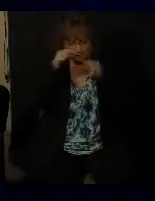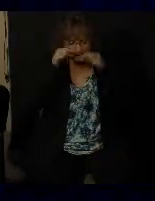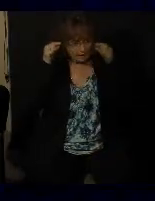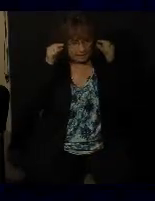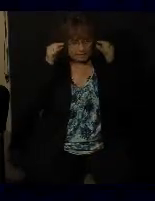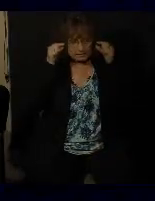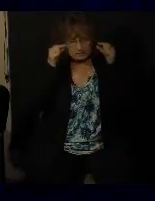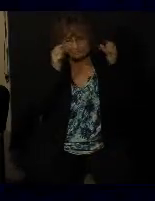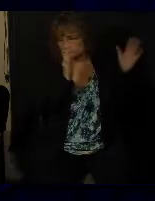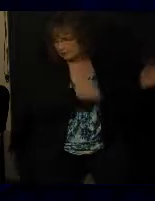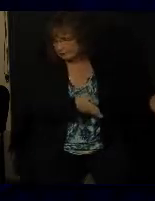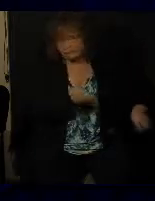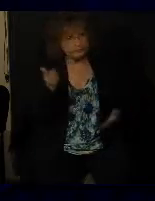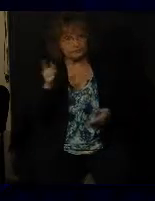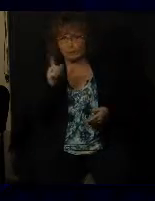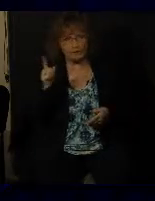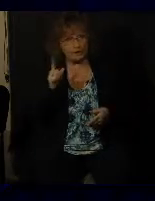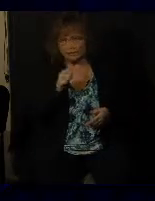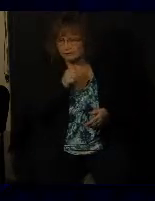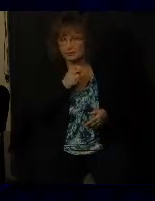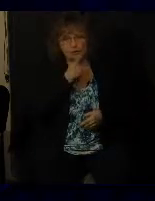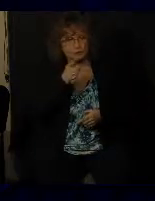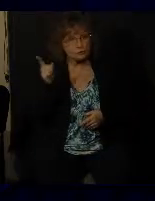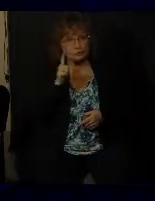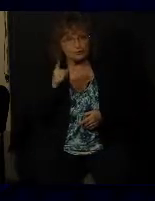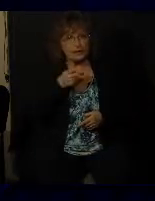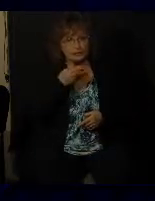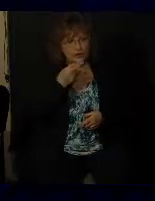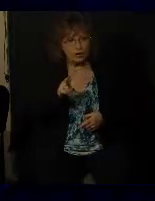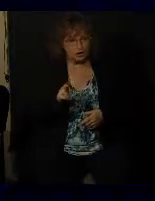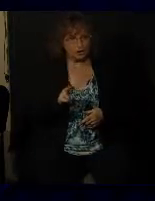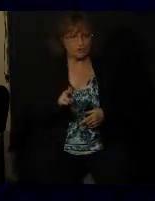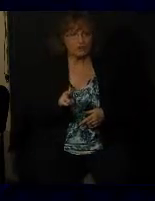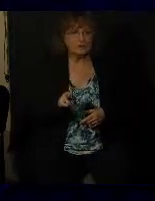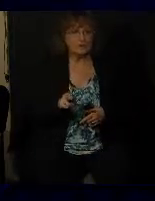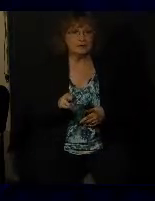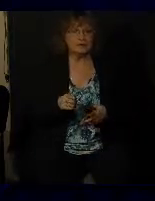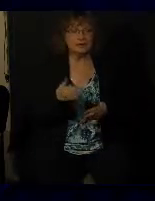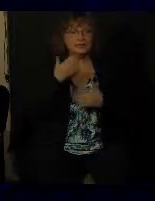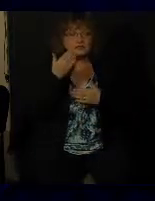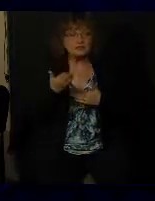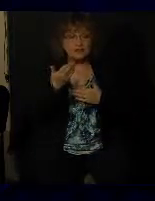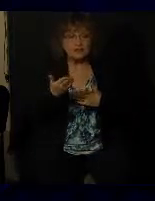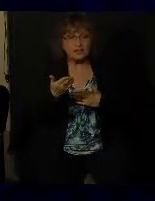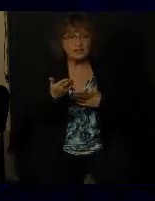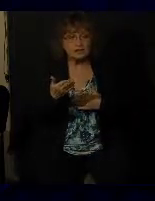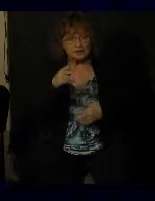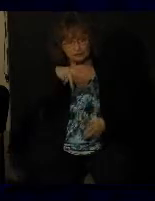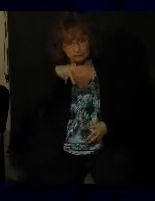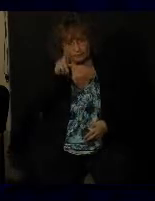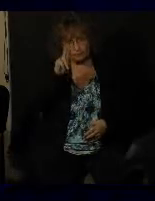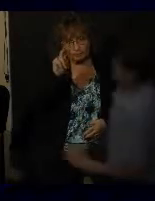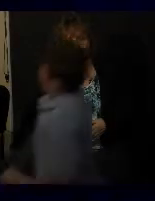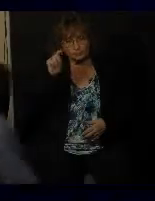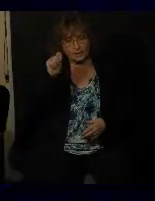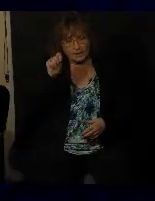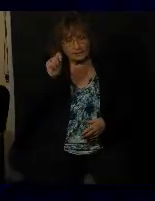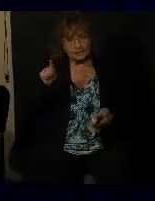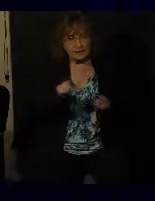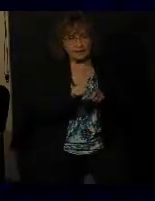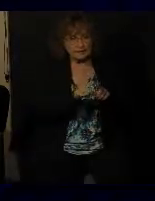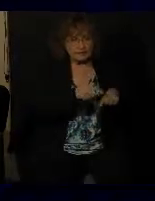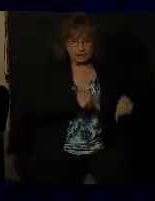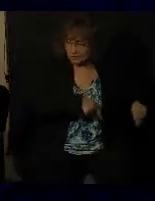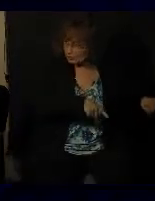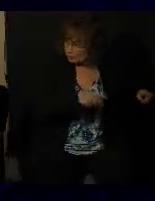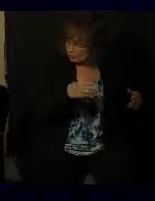glasses. Anyway, Brett, thank you as you go to speak with the youth group and just